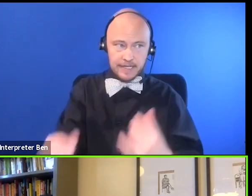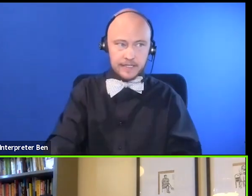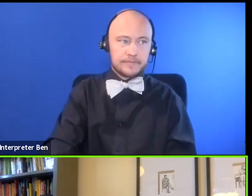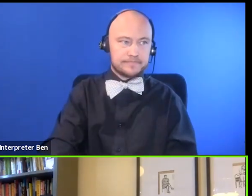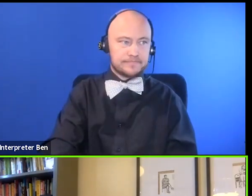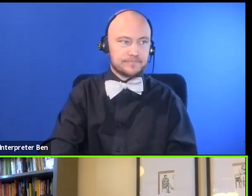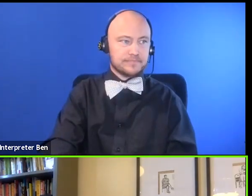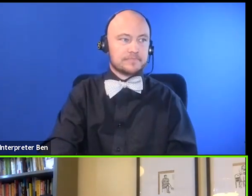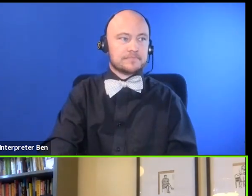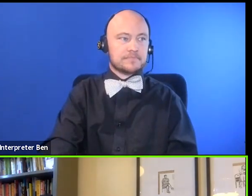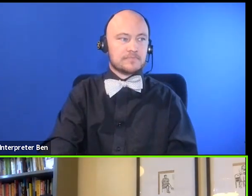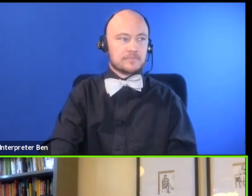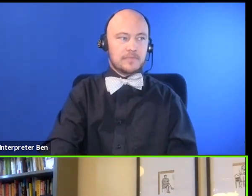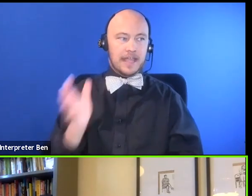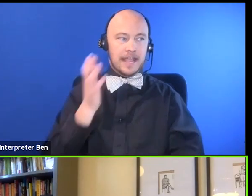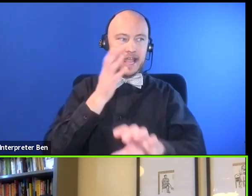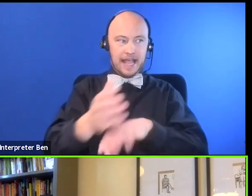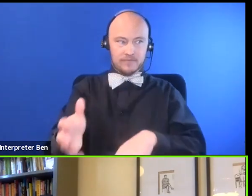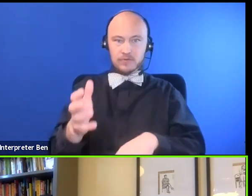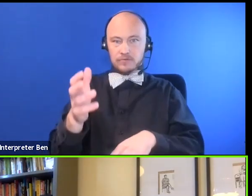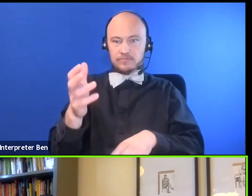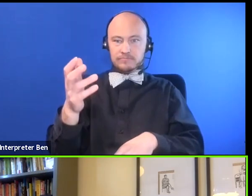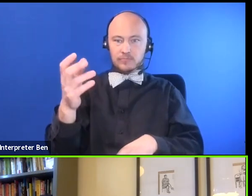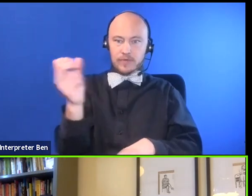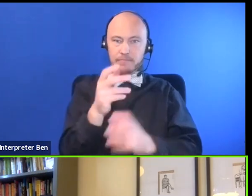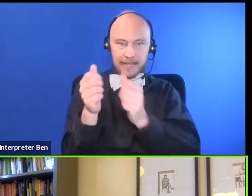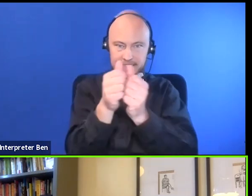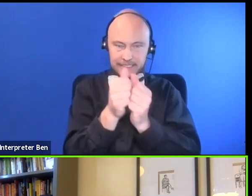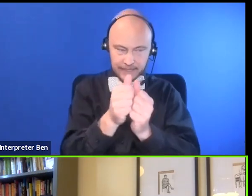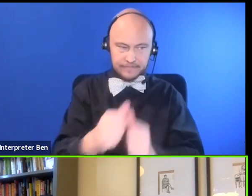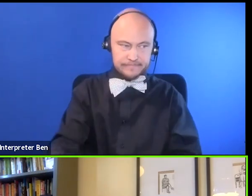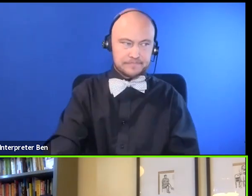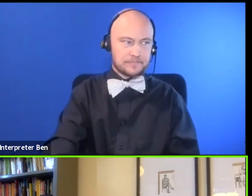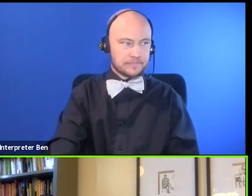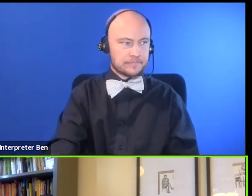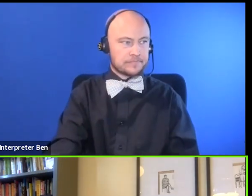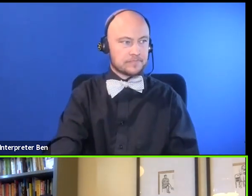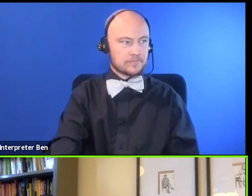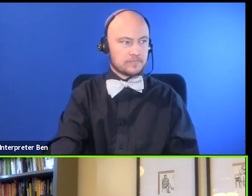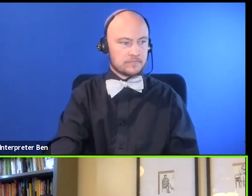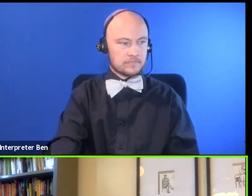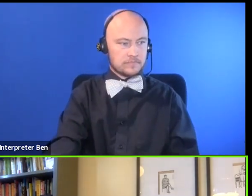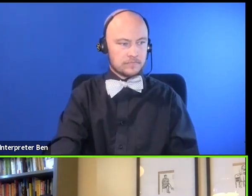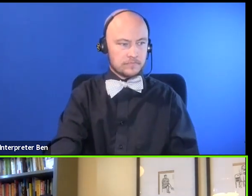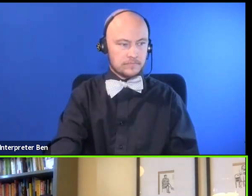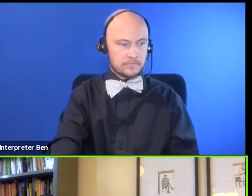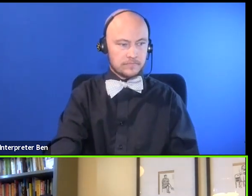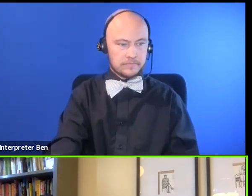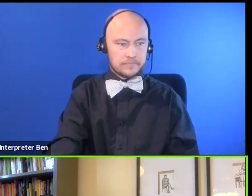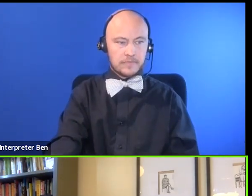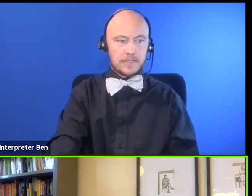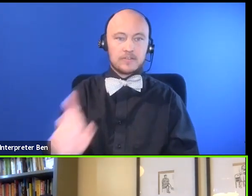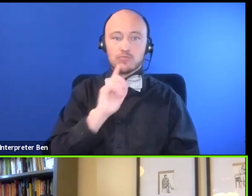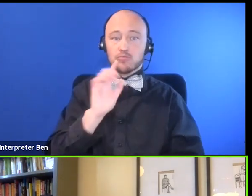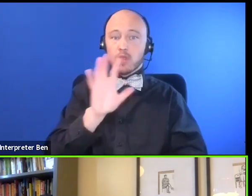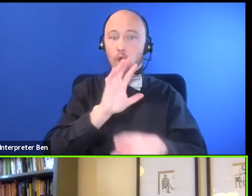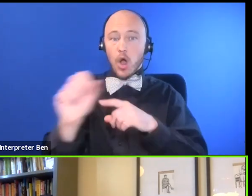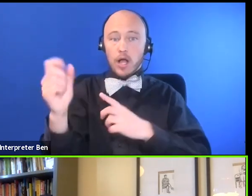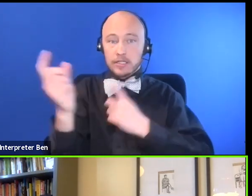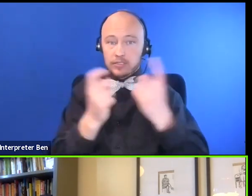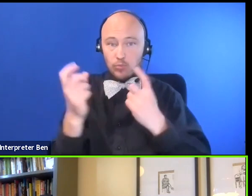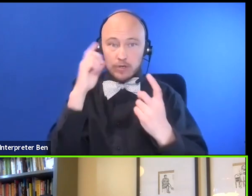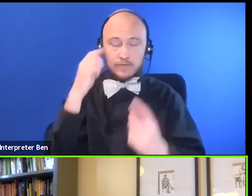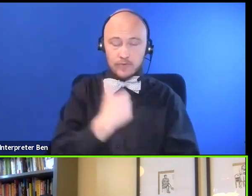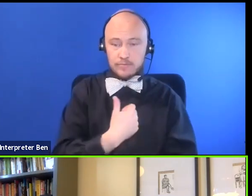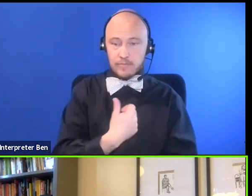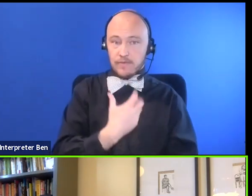after we're done with our little get together here. Mm-hmm. So it's a beloved question for me, because to me,